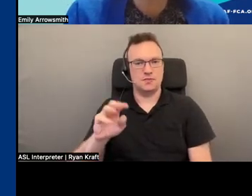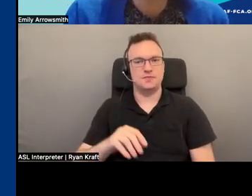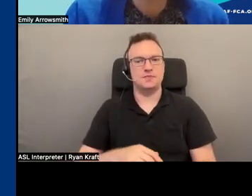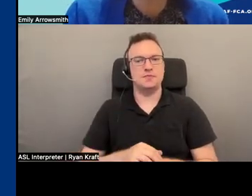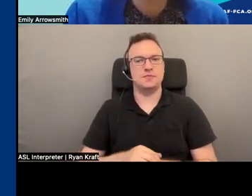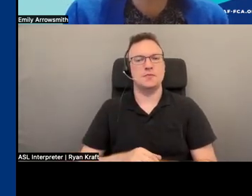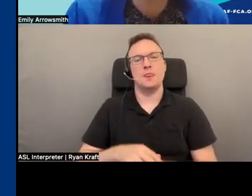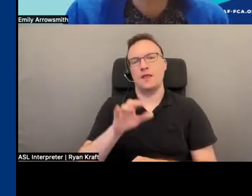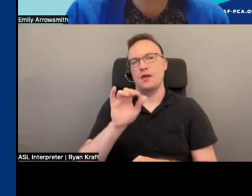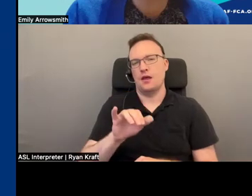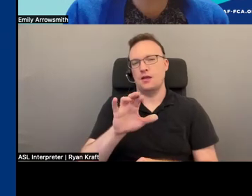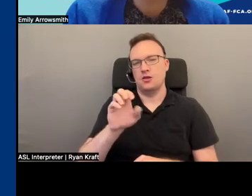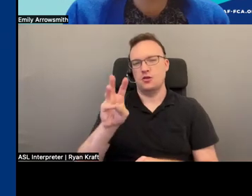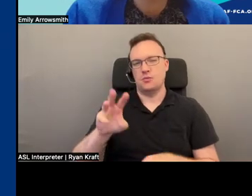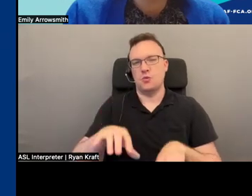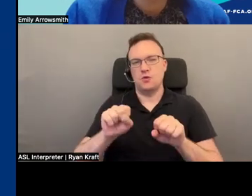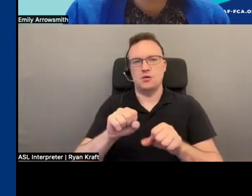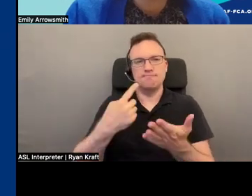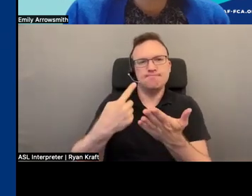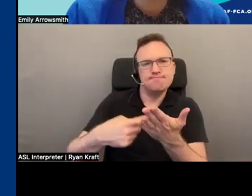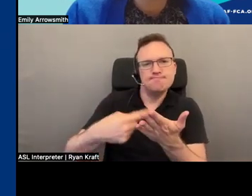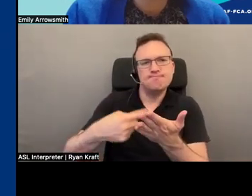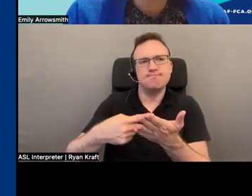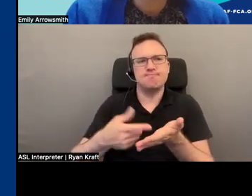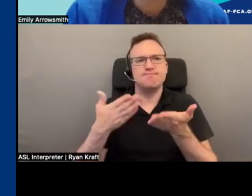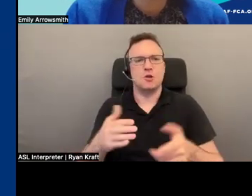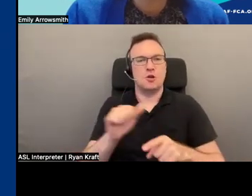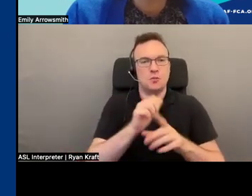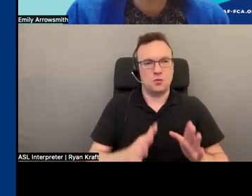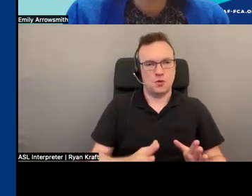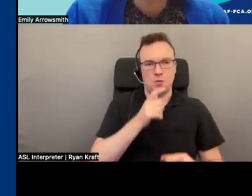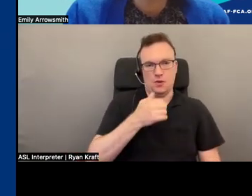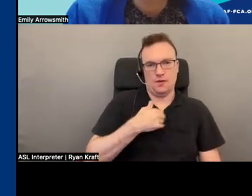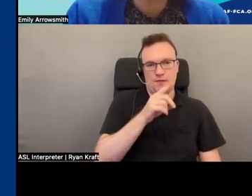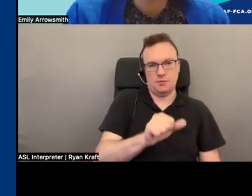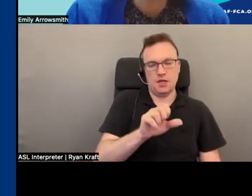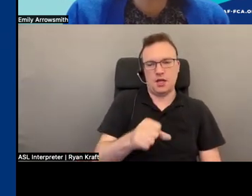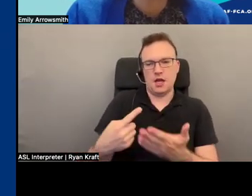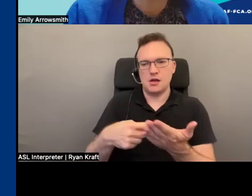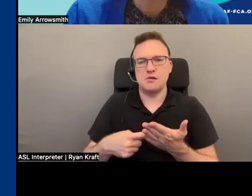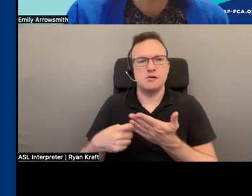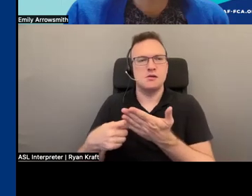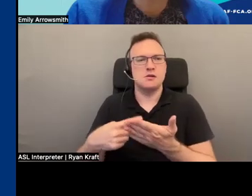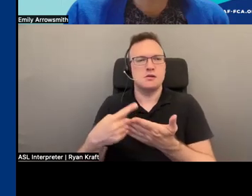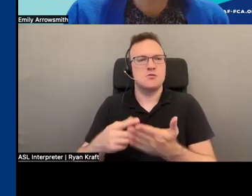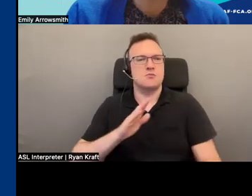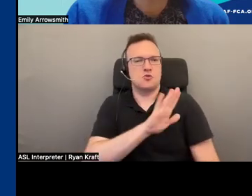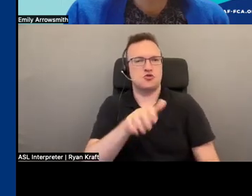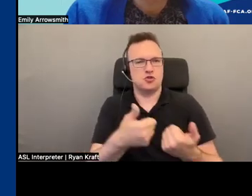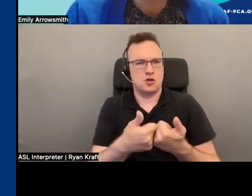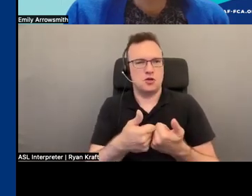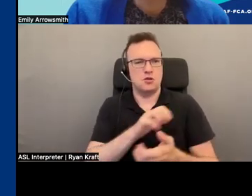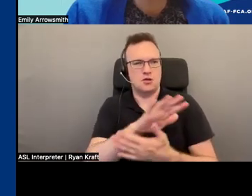will be a discussion where apprentices with disabilities can talk about some of their challenges and